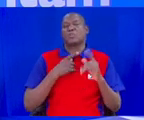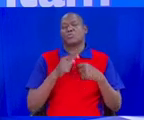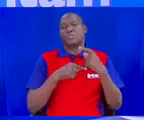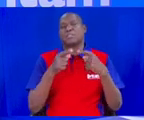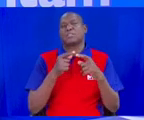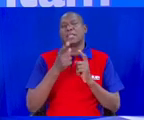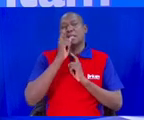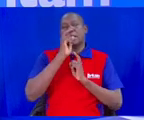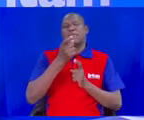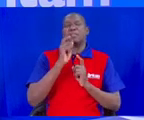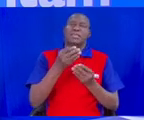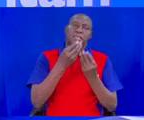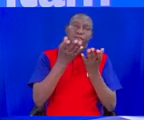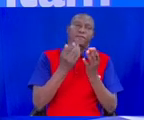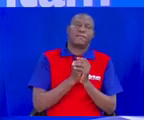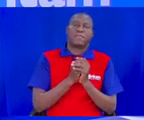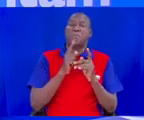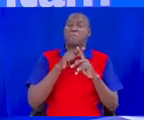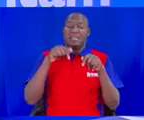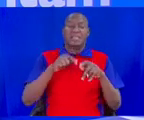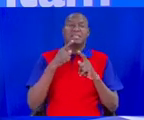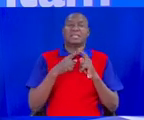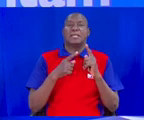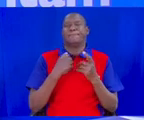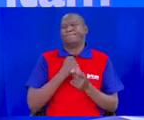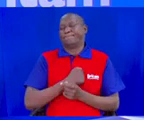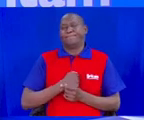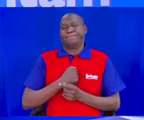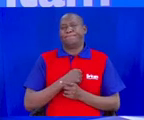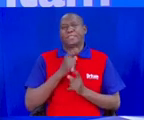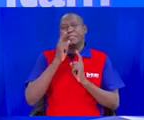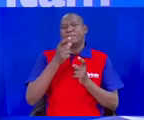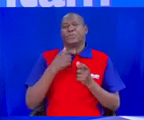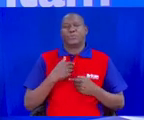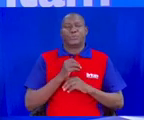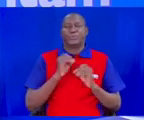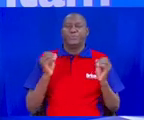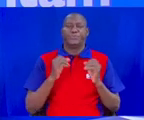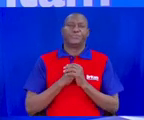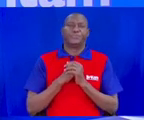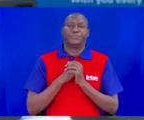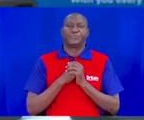are concerned. But unfortunately for this year, there are no gifts that we're able to provide. Thank you.